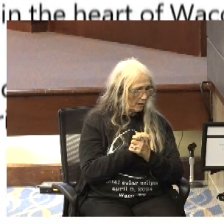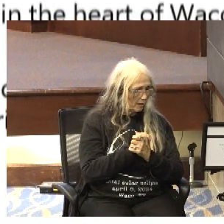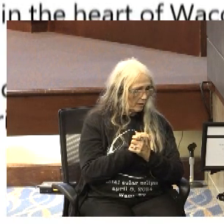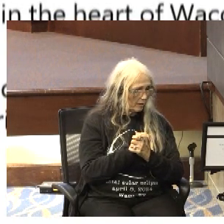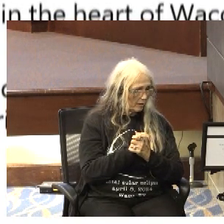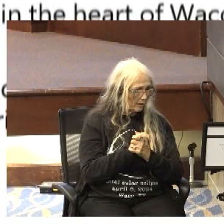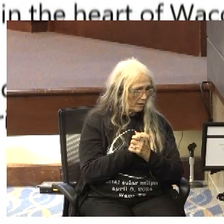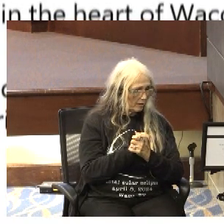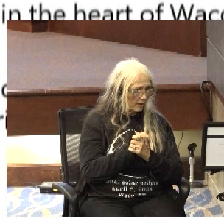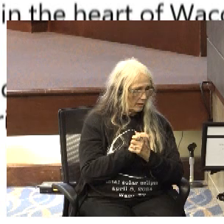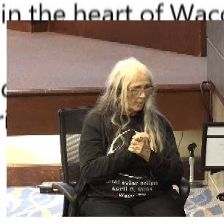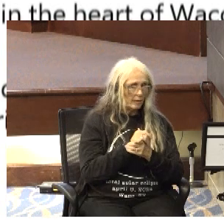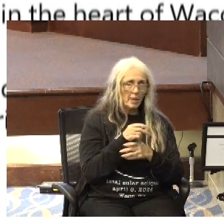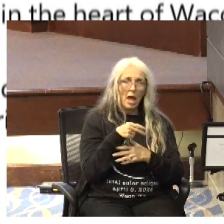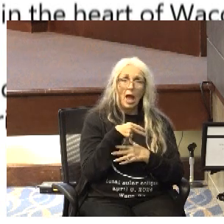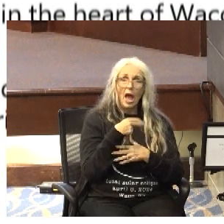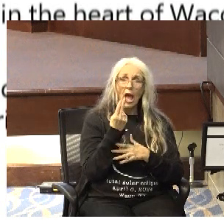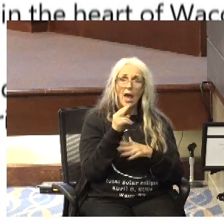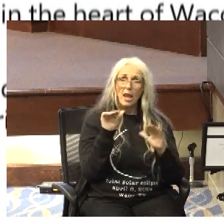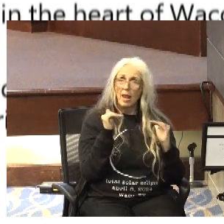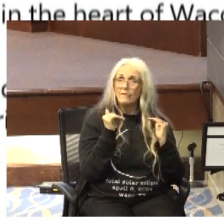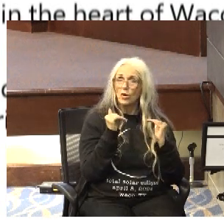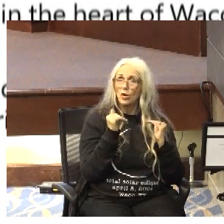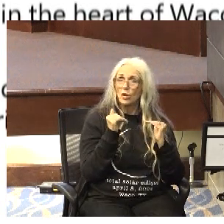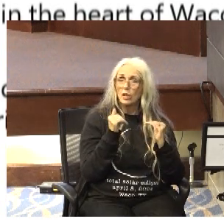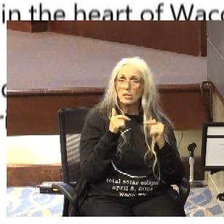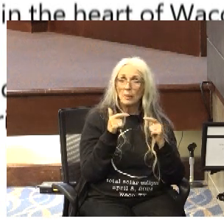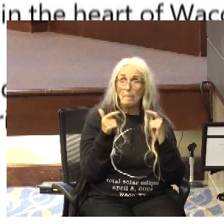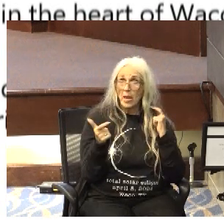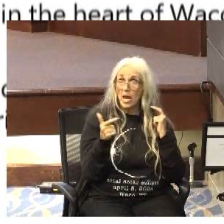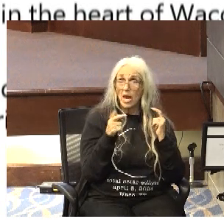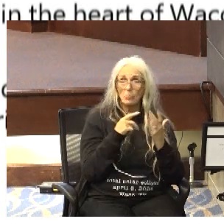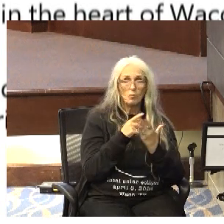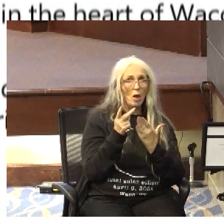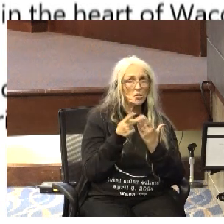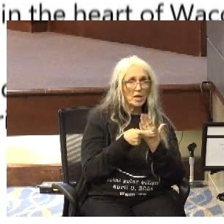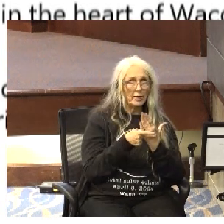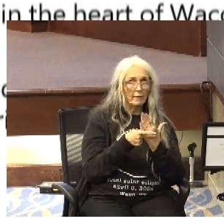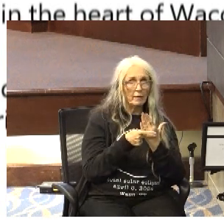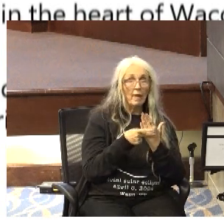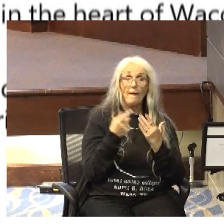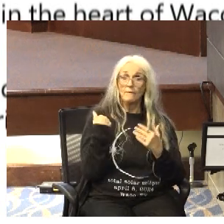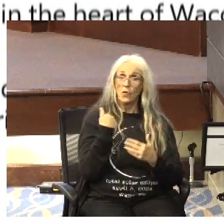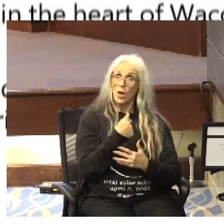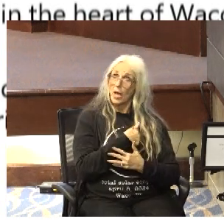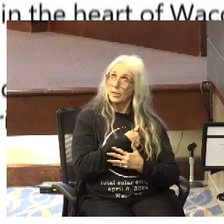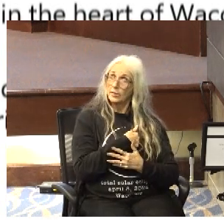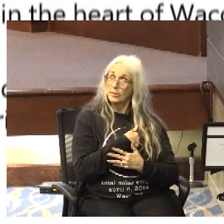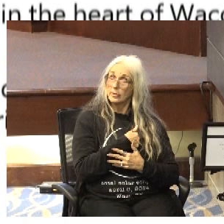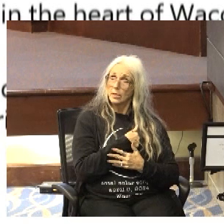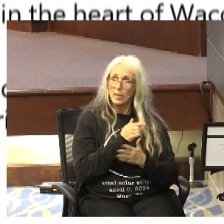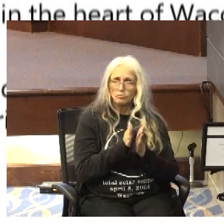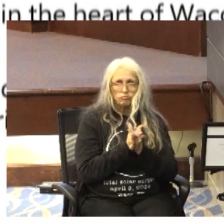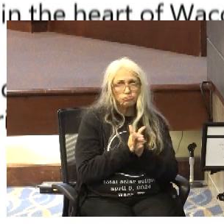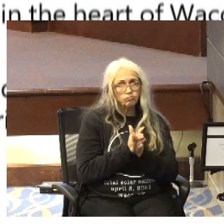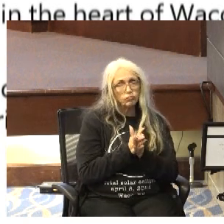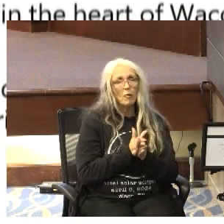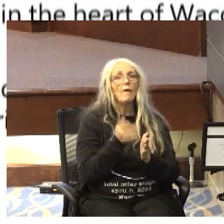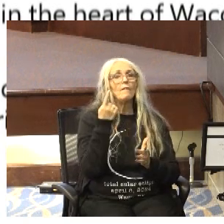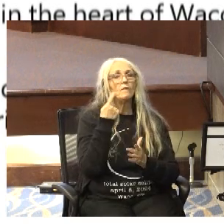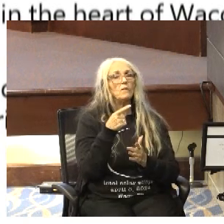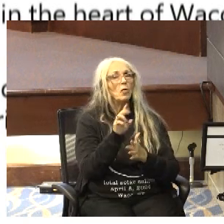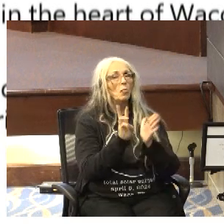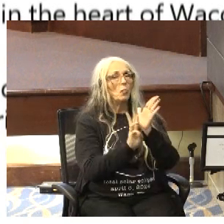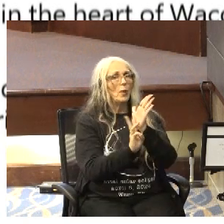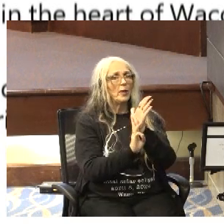So then just high level, so this is a big project. It's a big project for us, and it's an aggressive project for Waco.